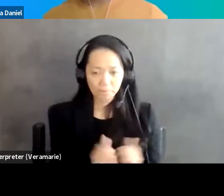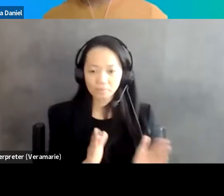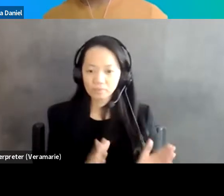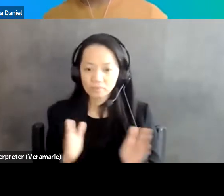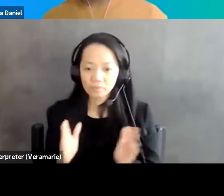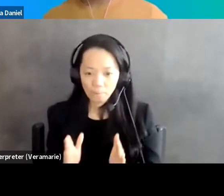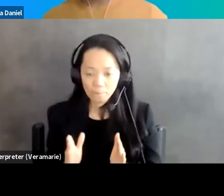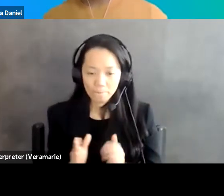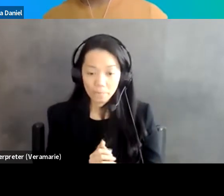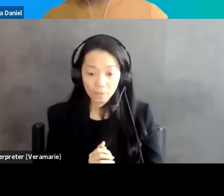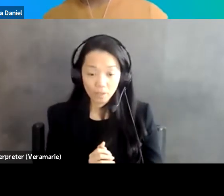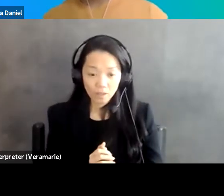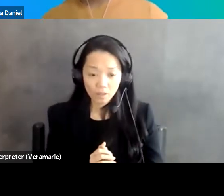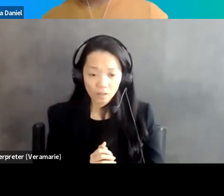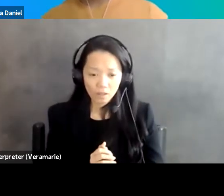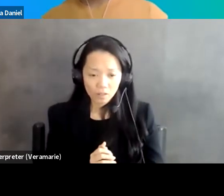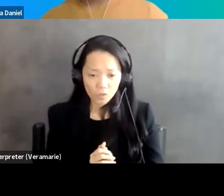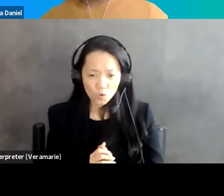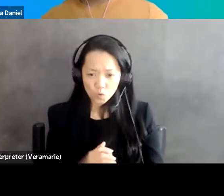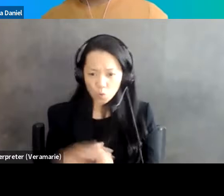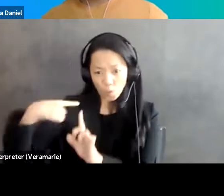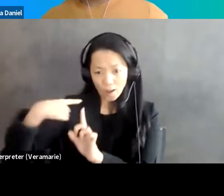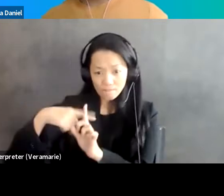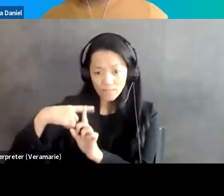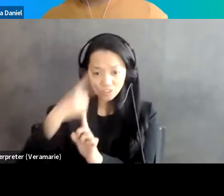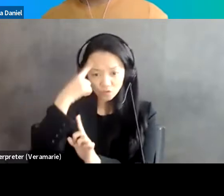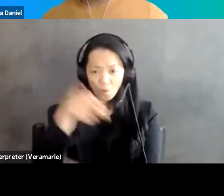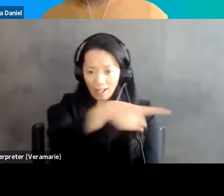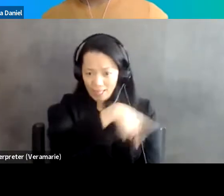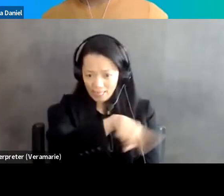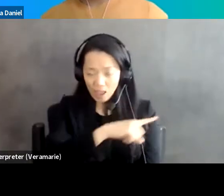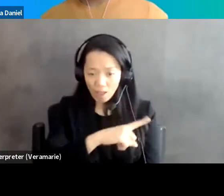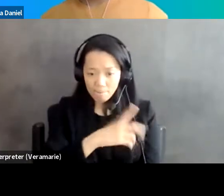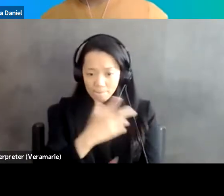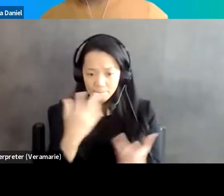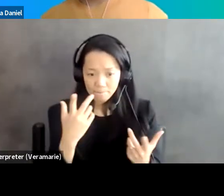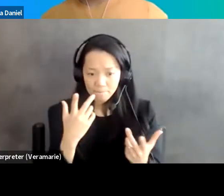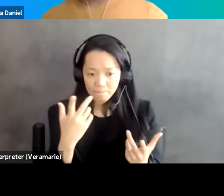And you know, what advantages for them to be in a